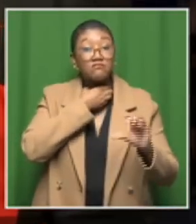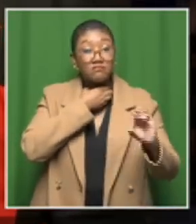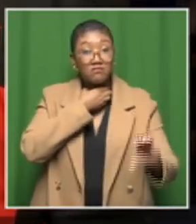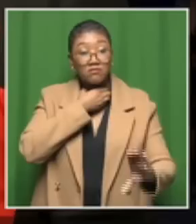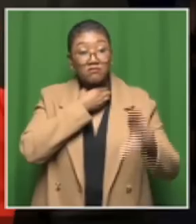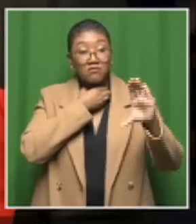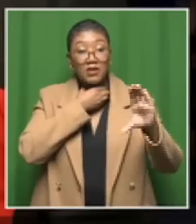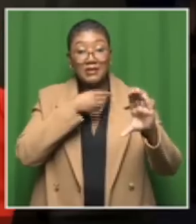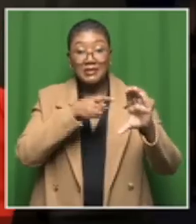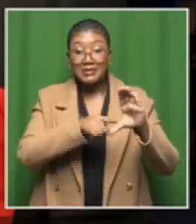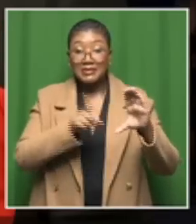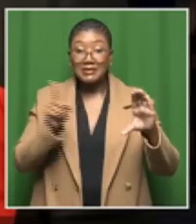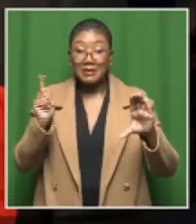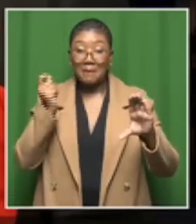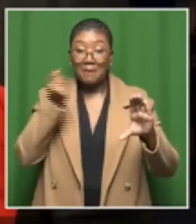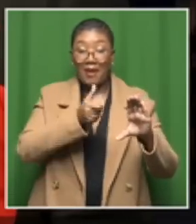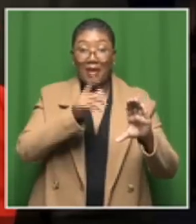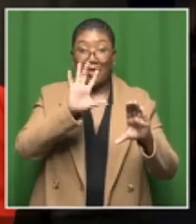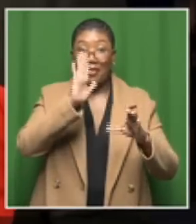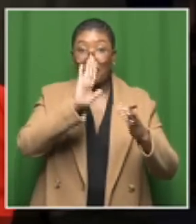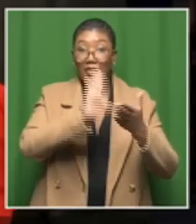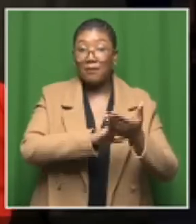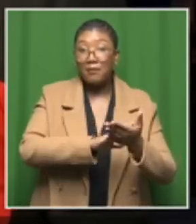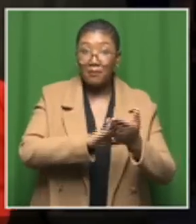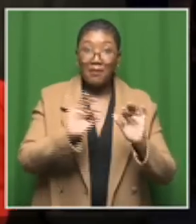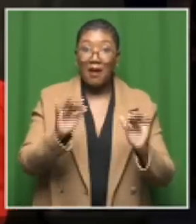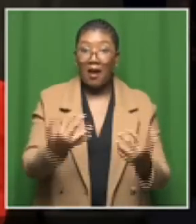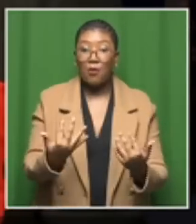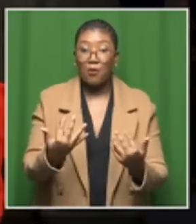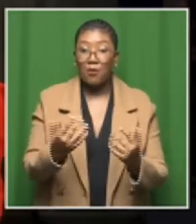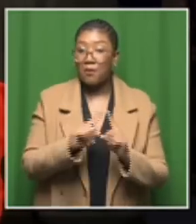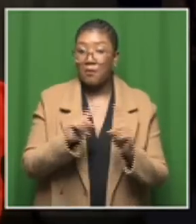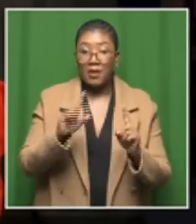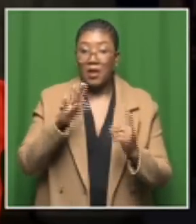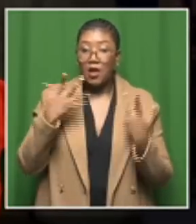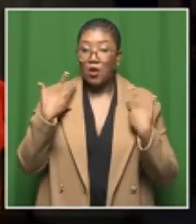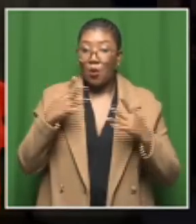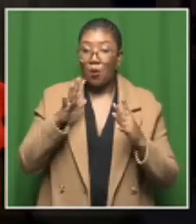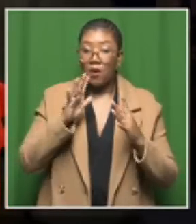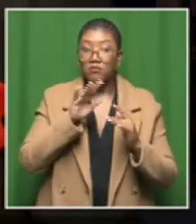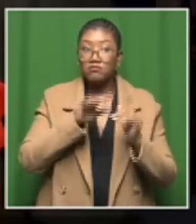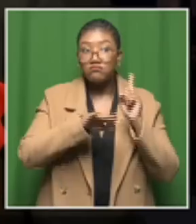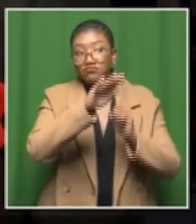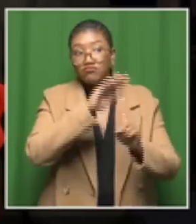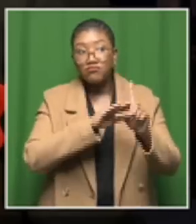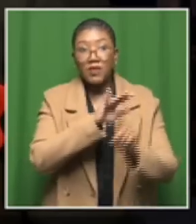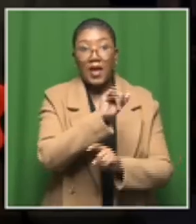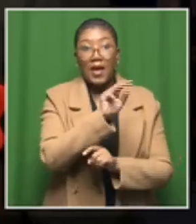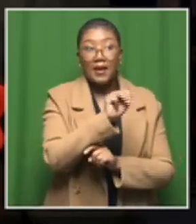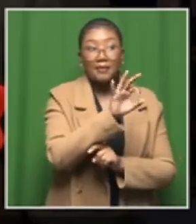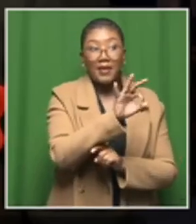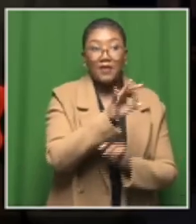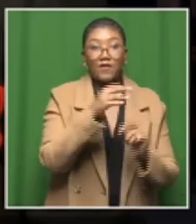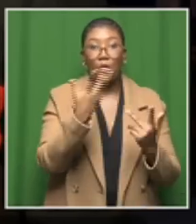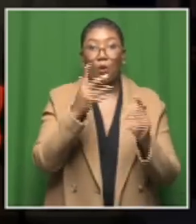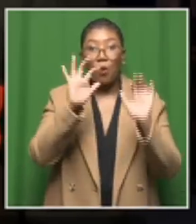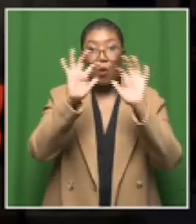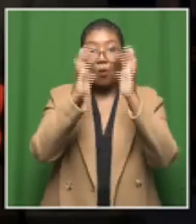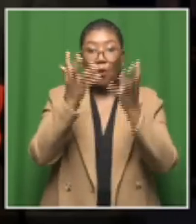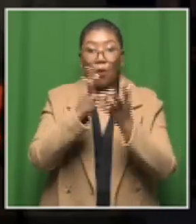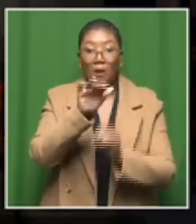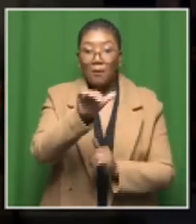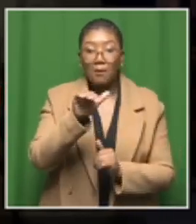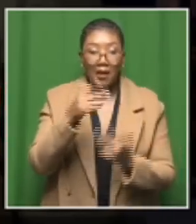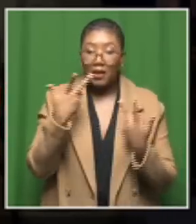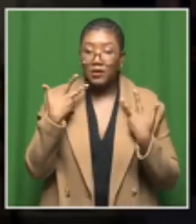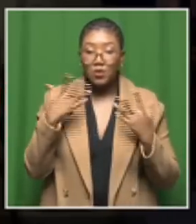that has fallen away, without going to the World Bank, without going to the IMF? How can we expect and anticipate that